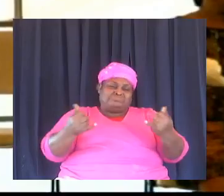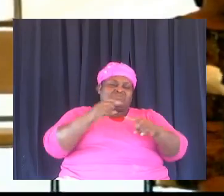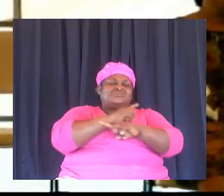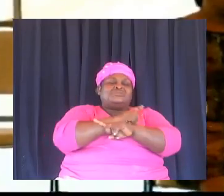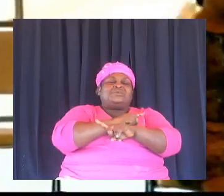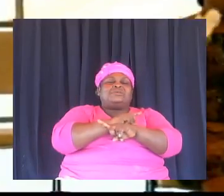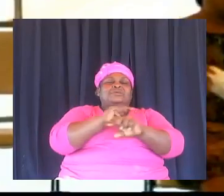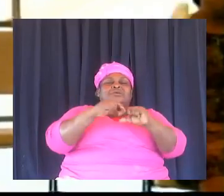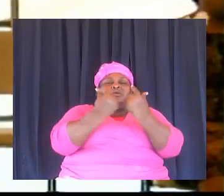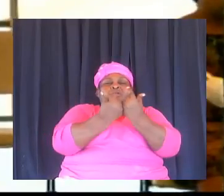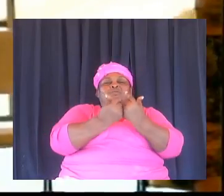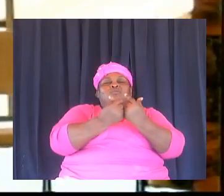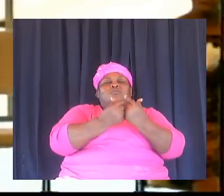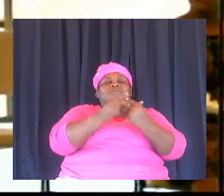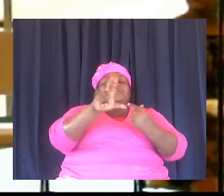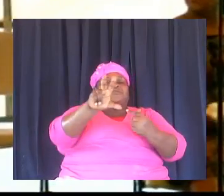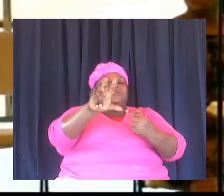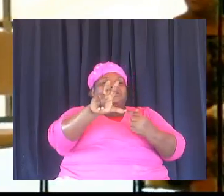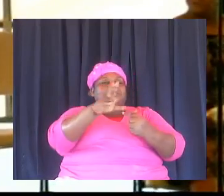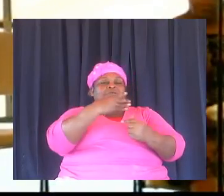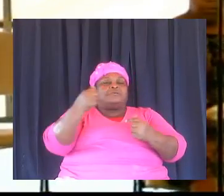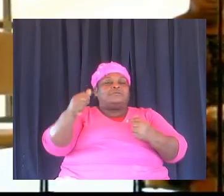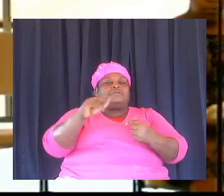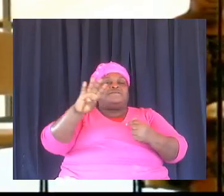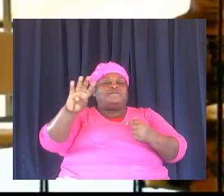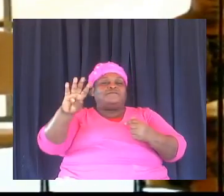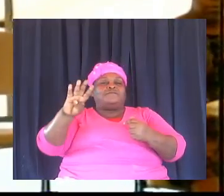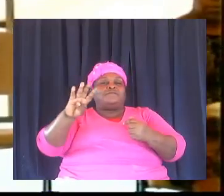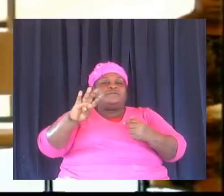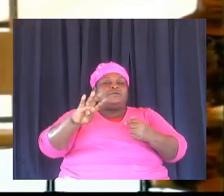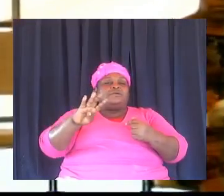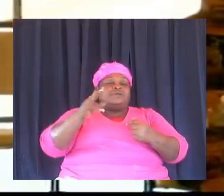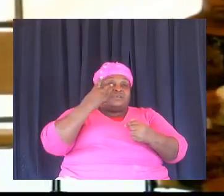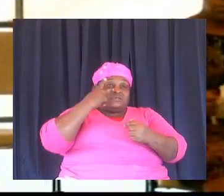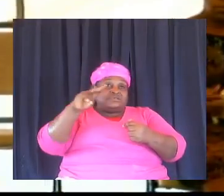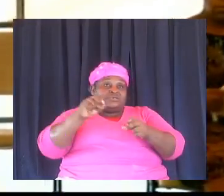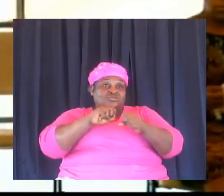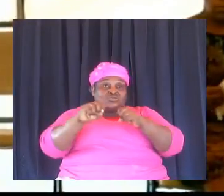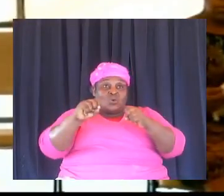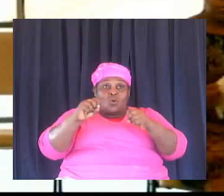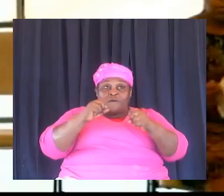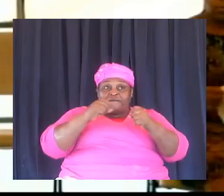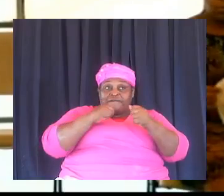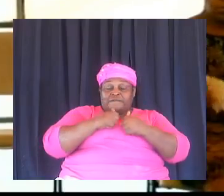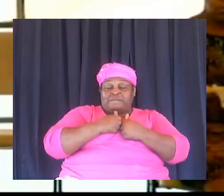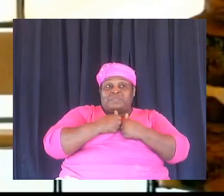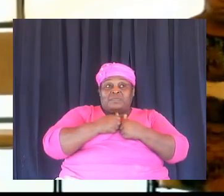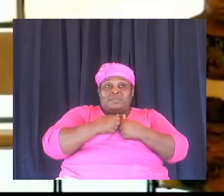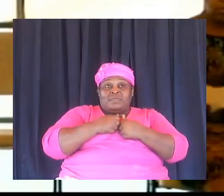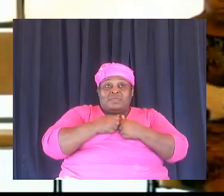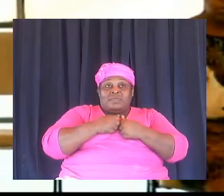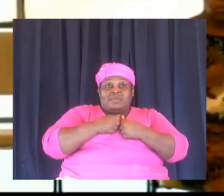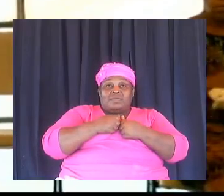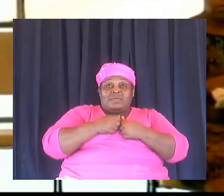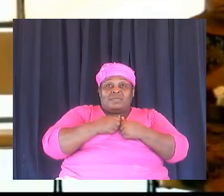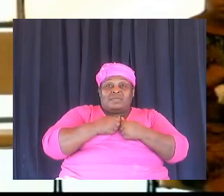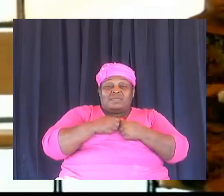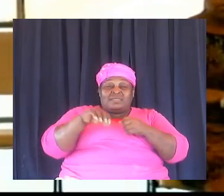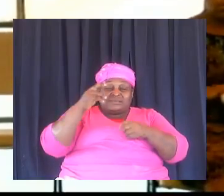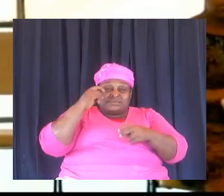four. And what I am seeing so far indicate that a couple of folks could have still come on